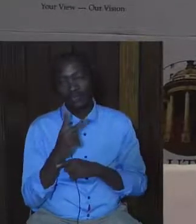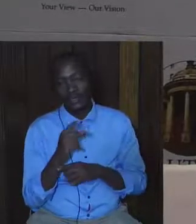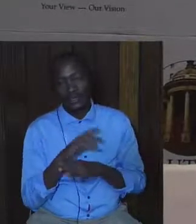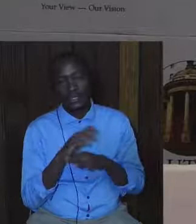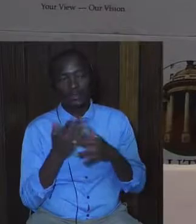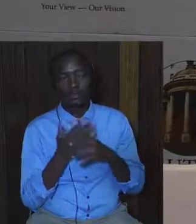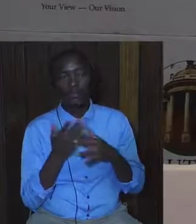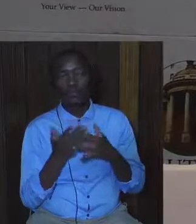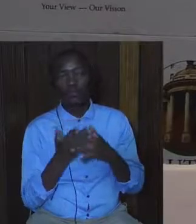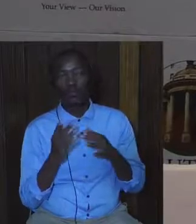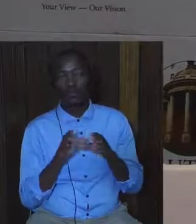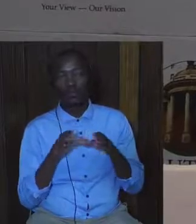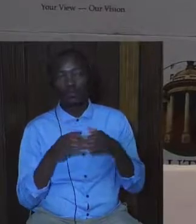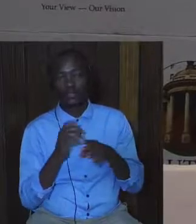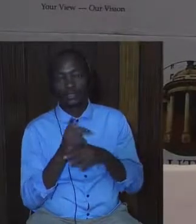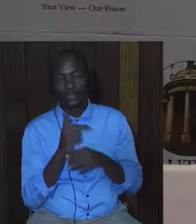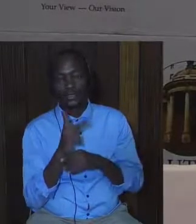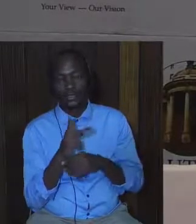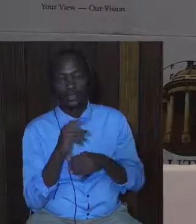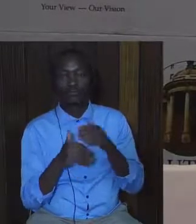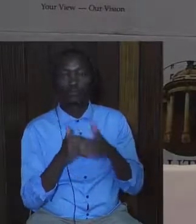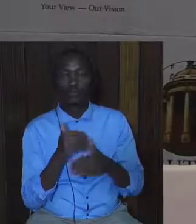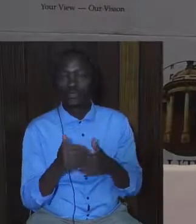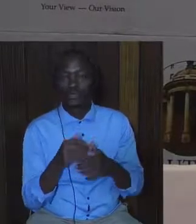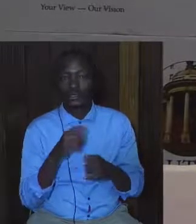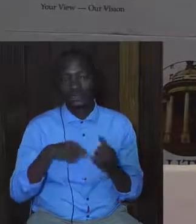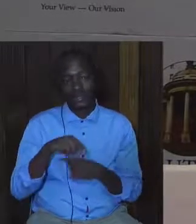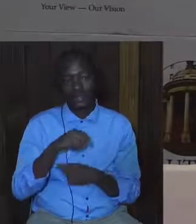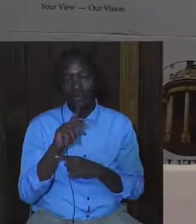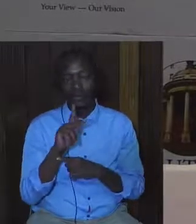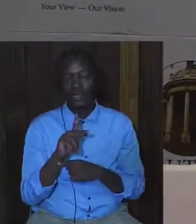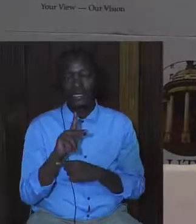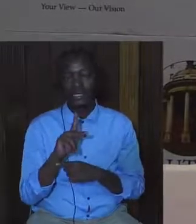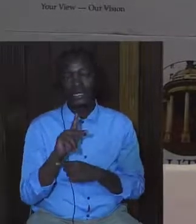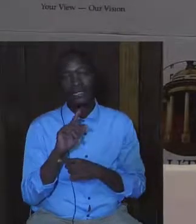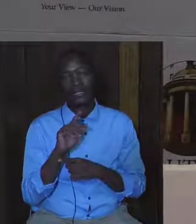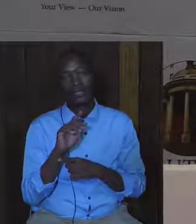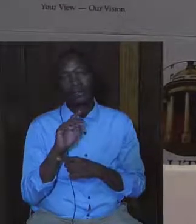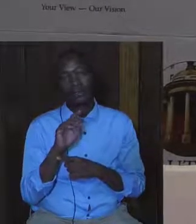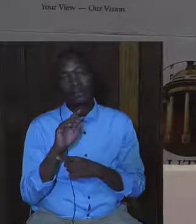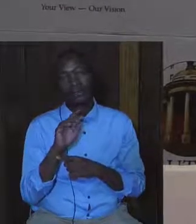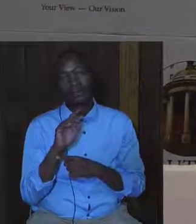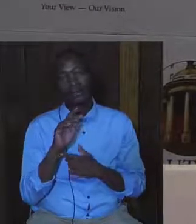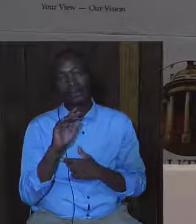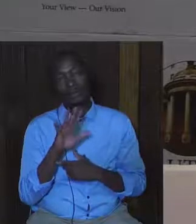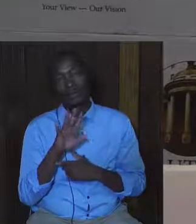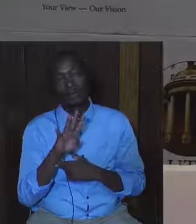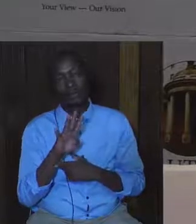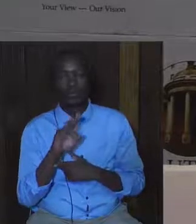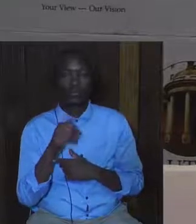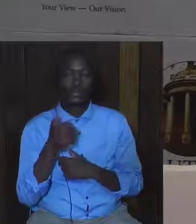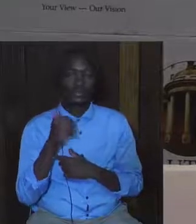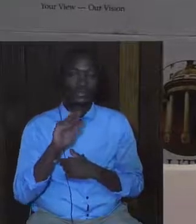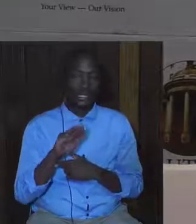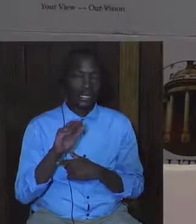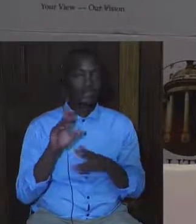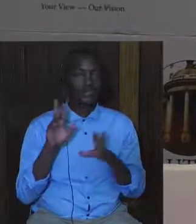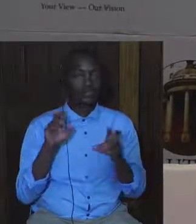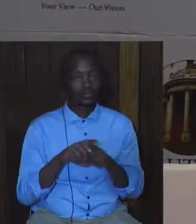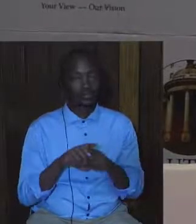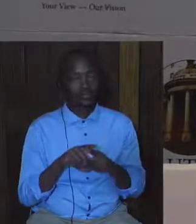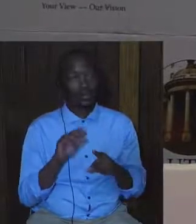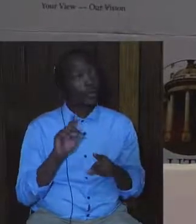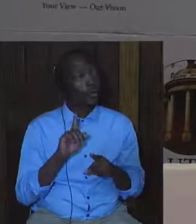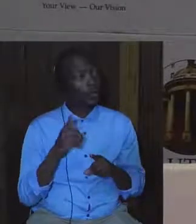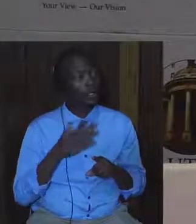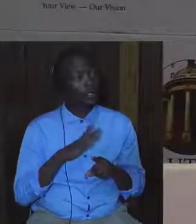committee, we can start to see progress around the K54, K69. So I think I would want to